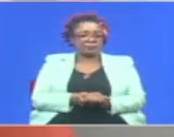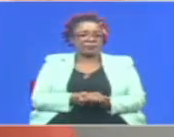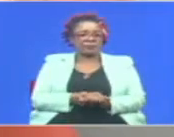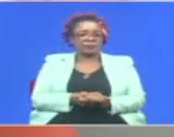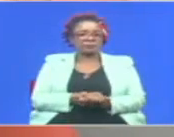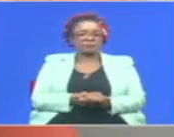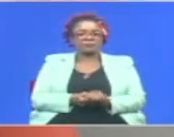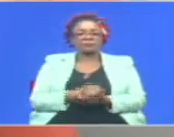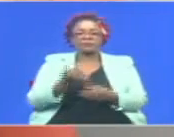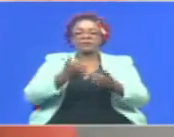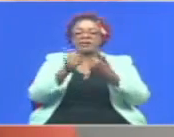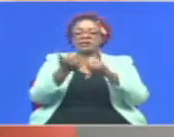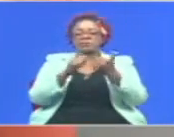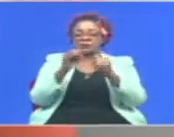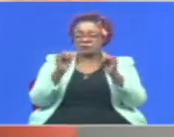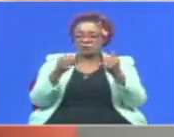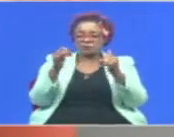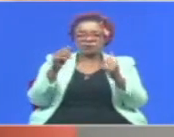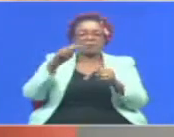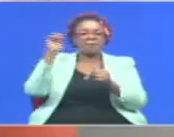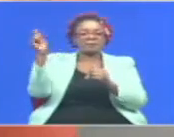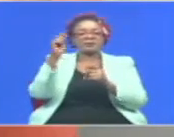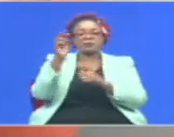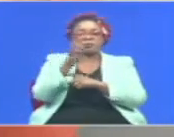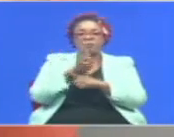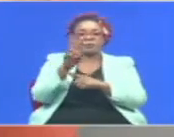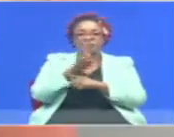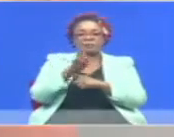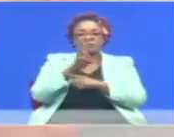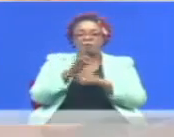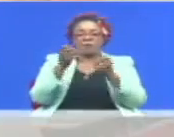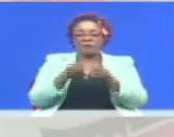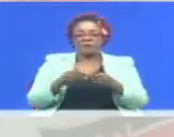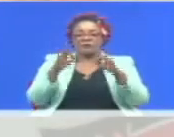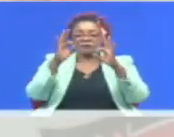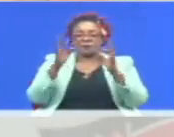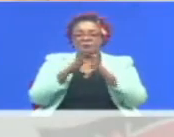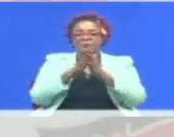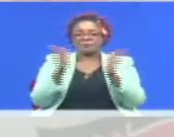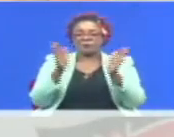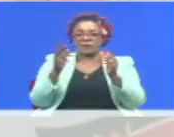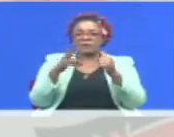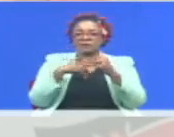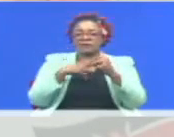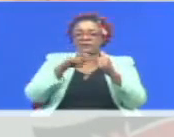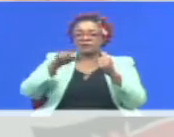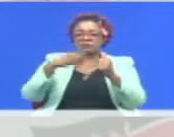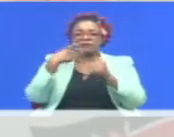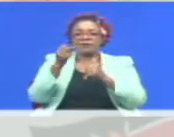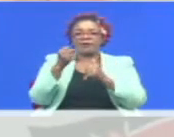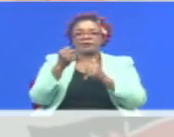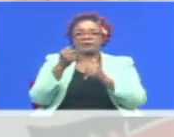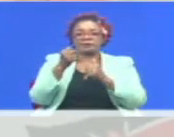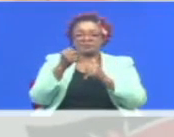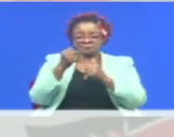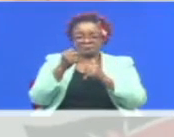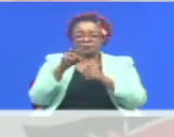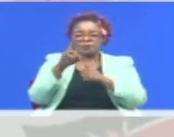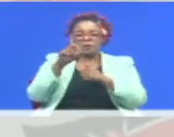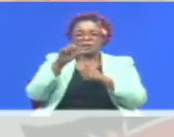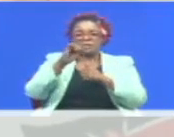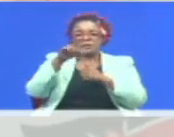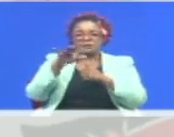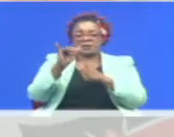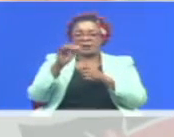Some sporting action now, and President Uhuru Kenyatta has officially commissioned the 7,500-seater Ulinzi Sports Complex